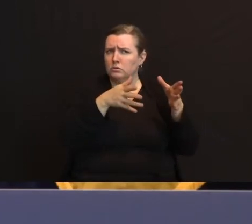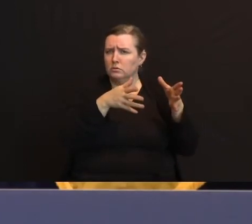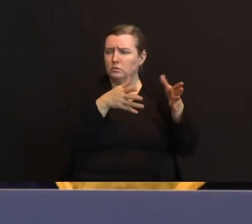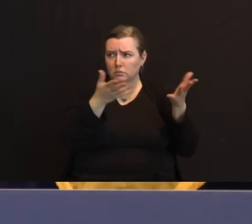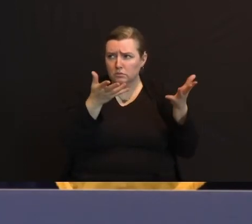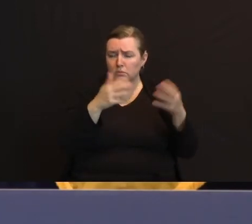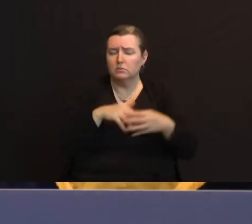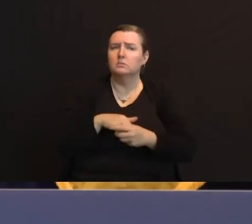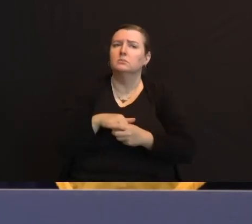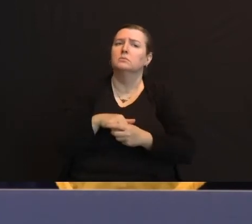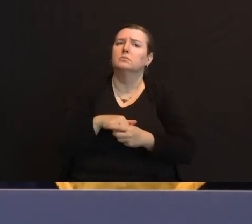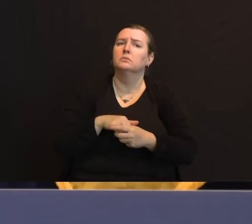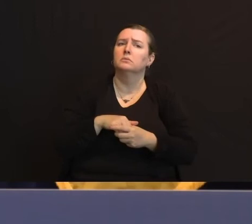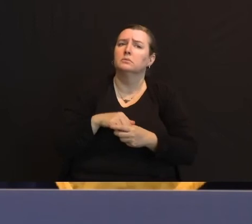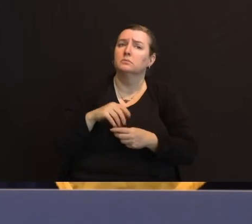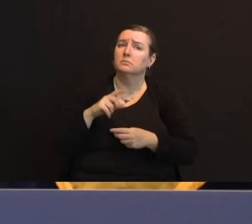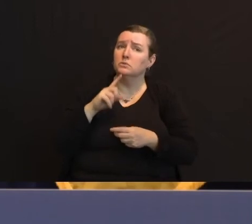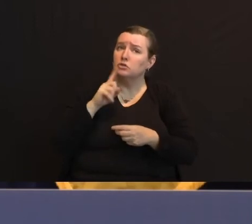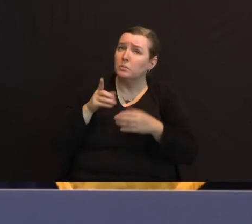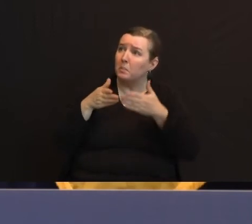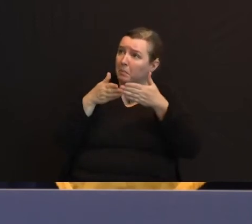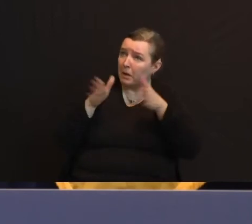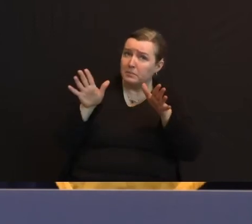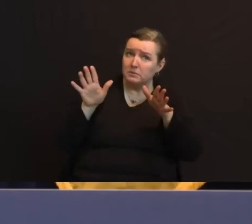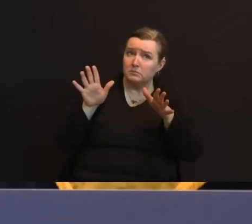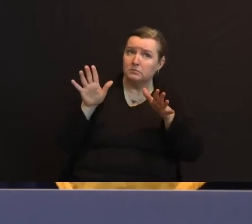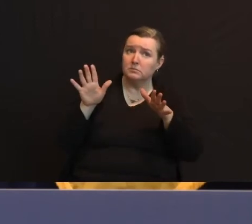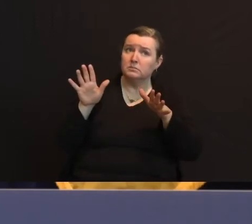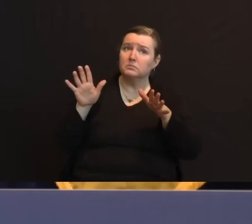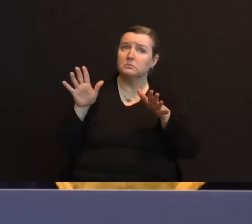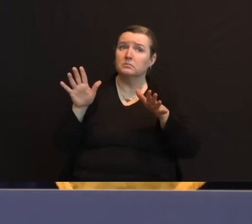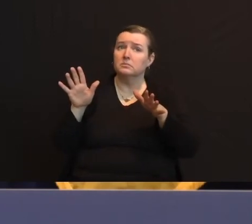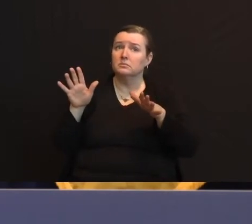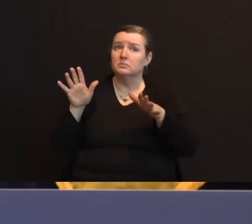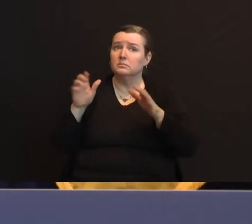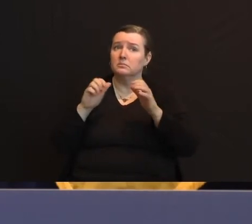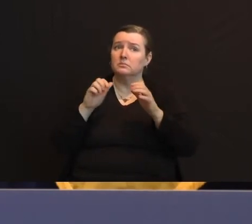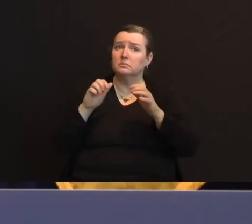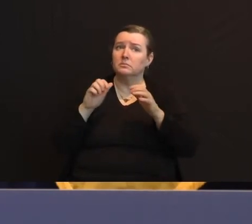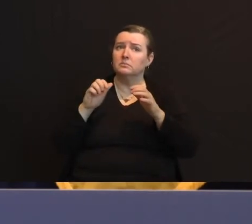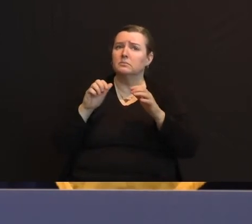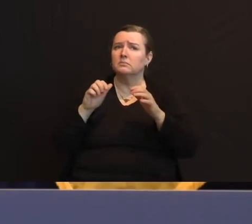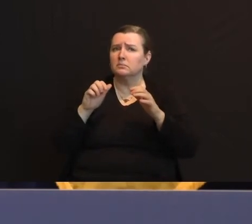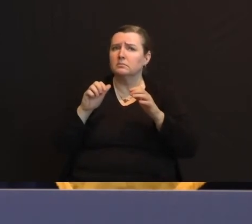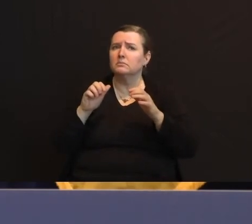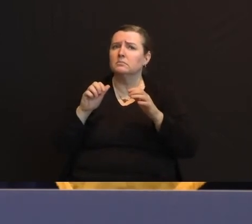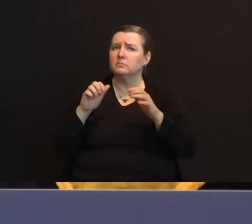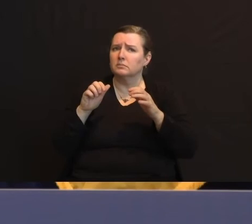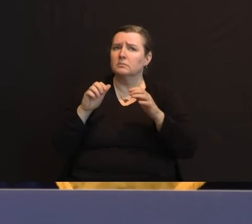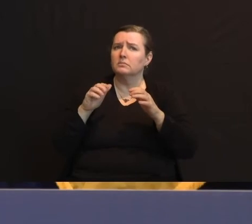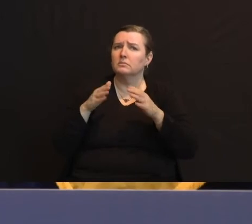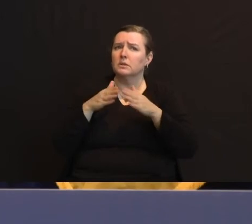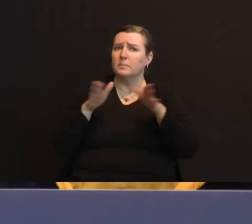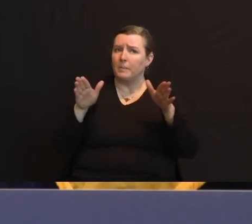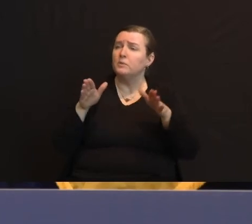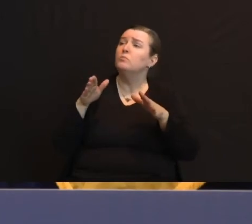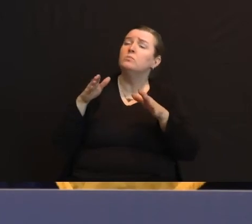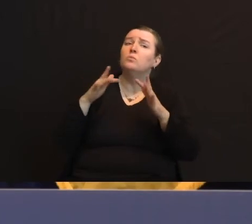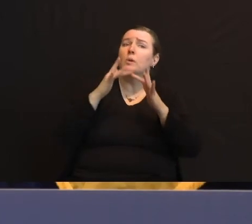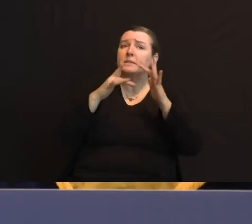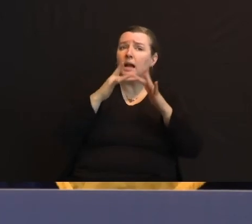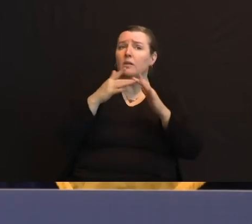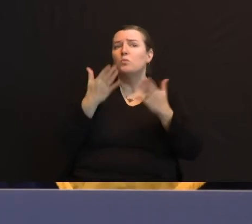the public site listing hospital diversions is being shut down? If so, what's the reasoning behind that? Do you have any information